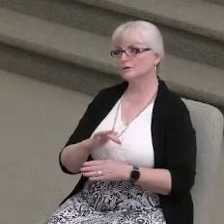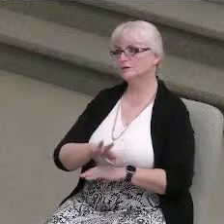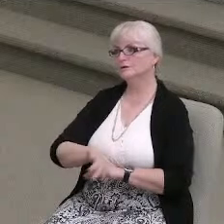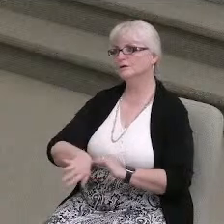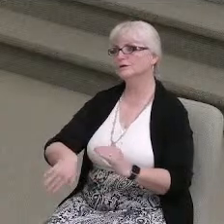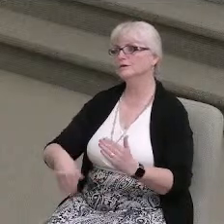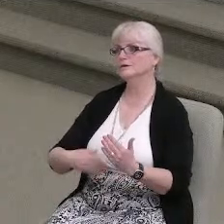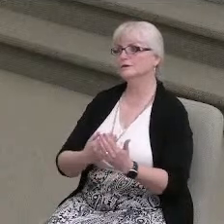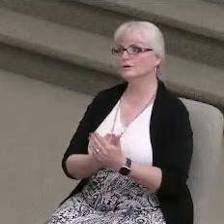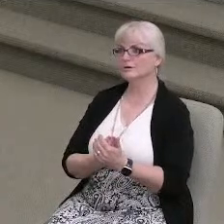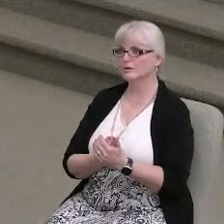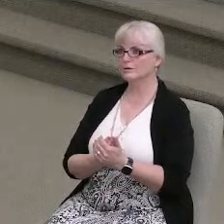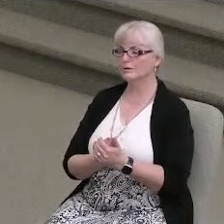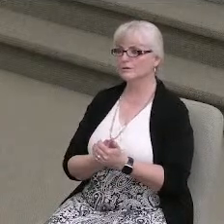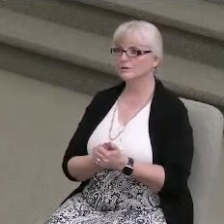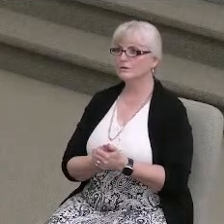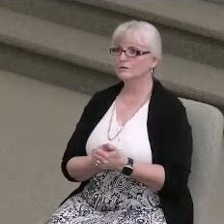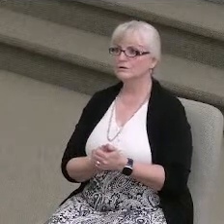all in